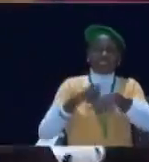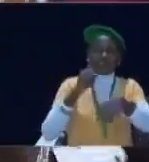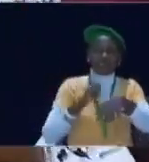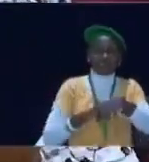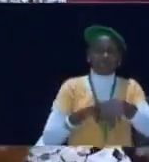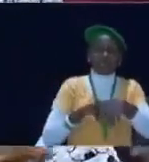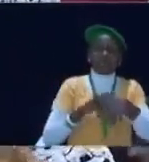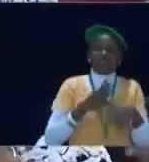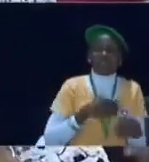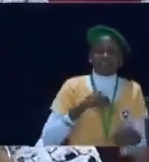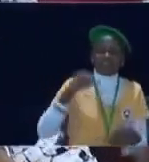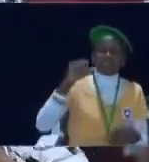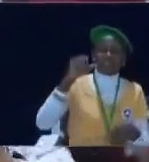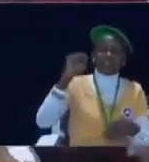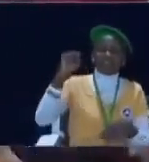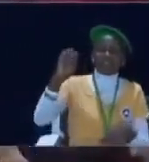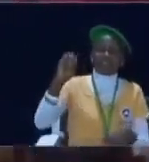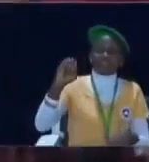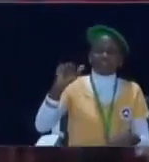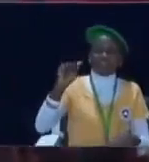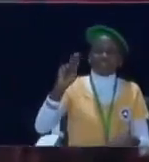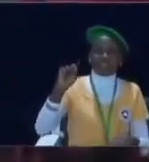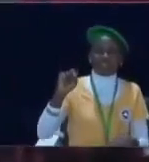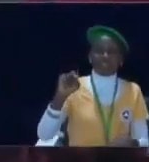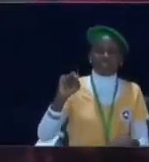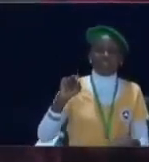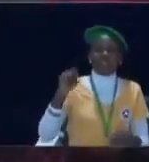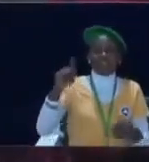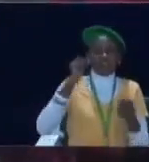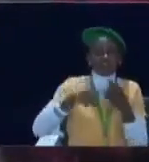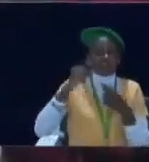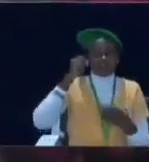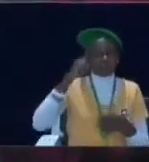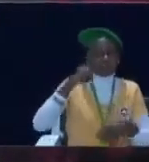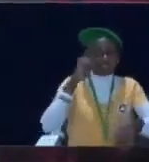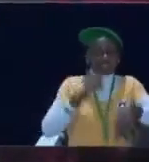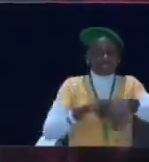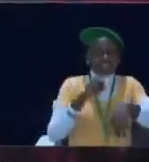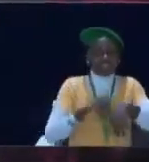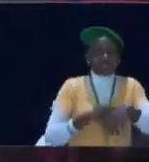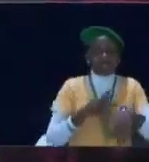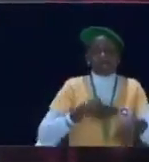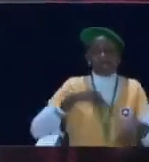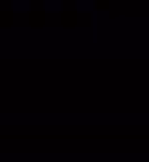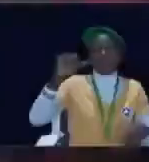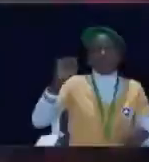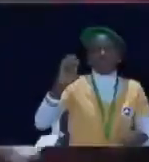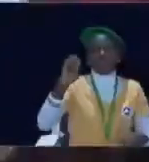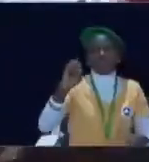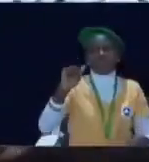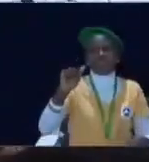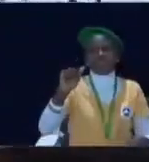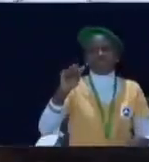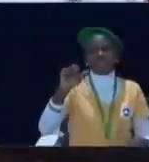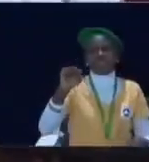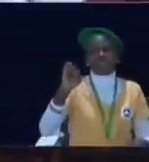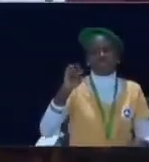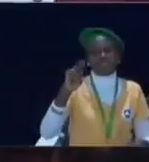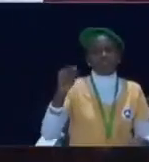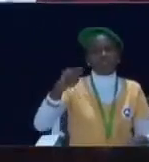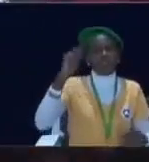and seasons. You need to understand the times and seasons. You need to